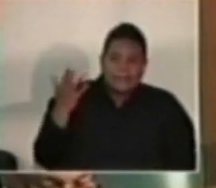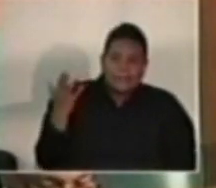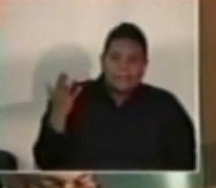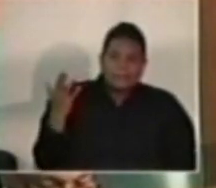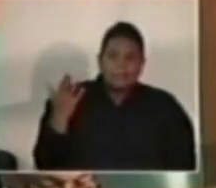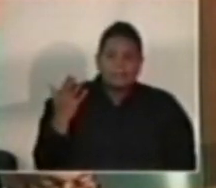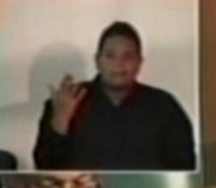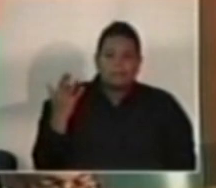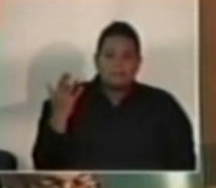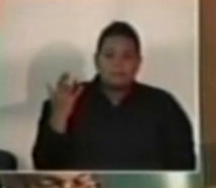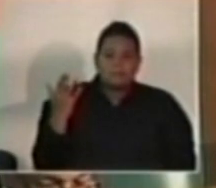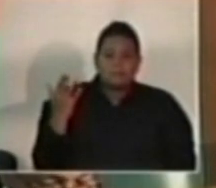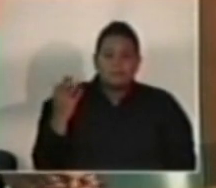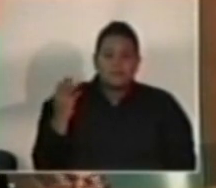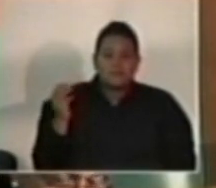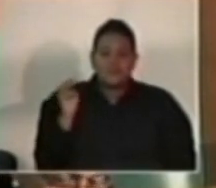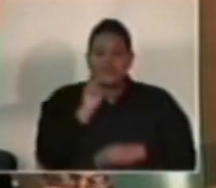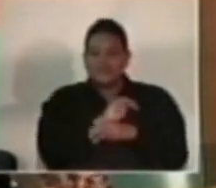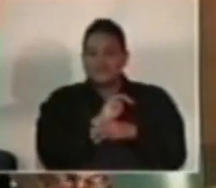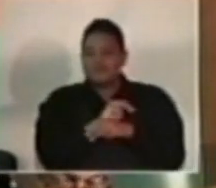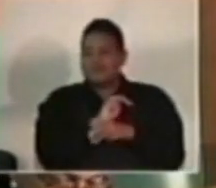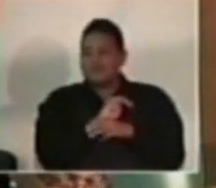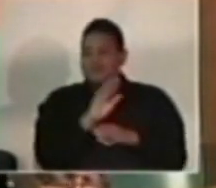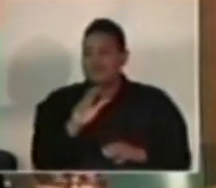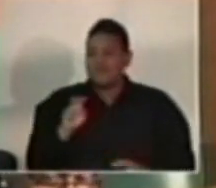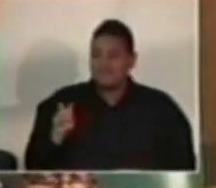you know, as the Minister of Transport,